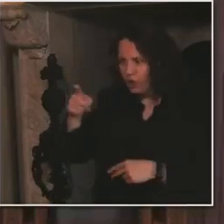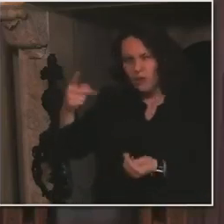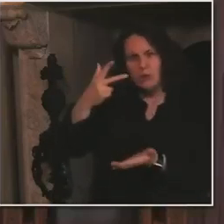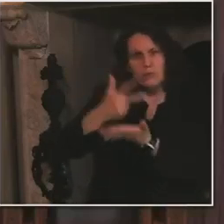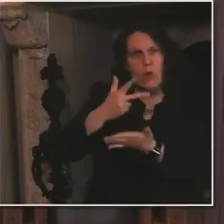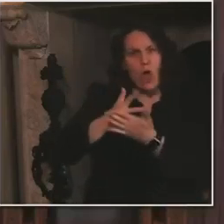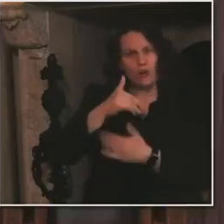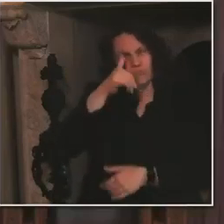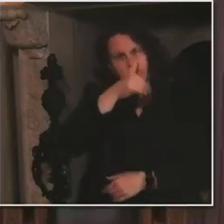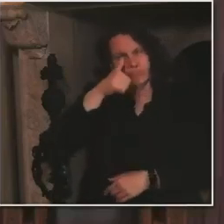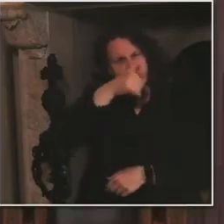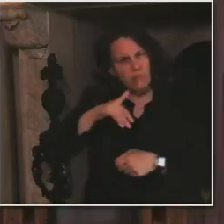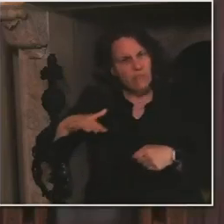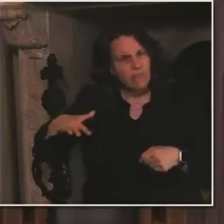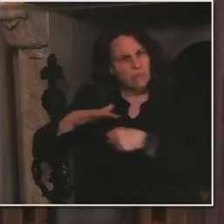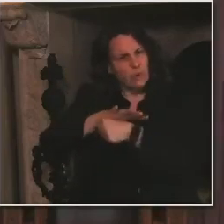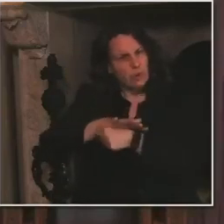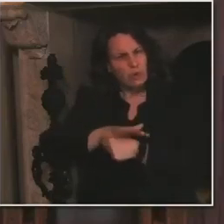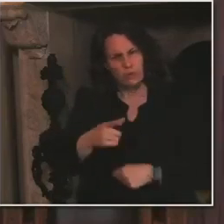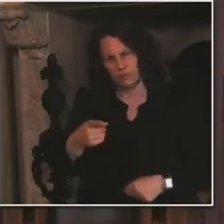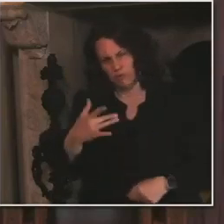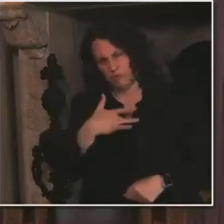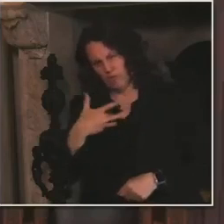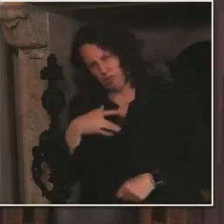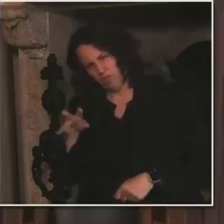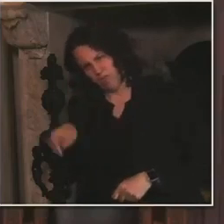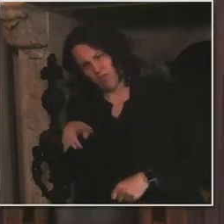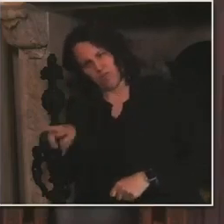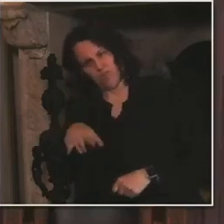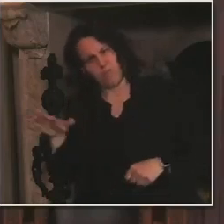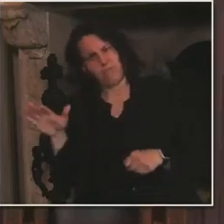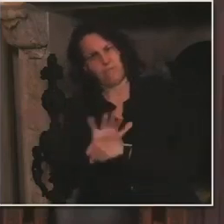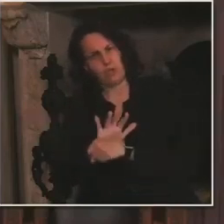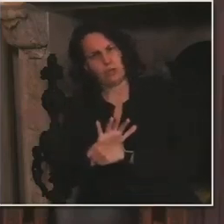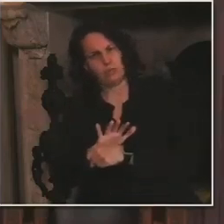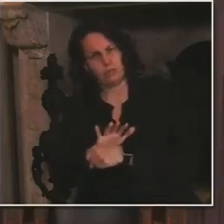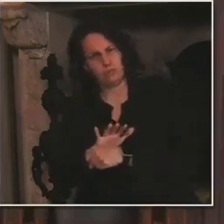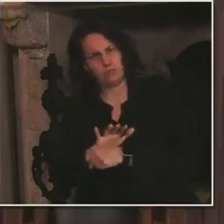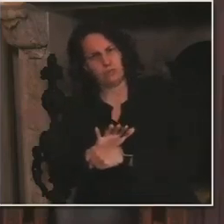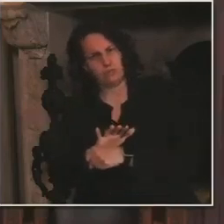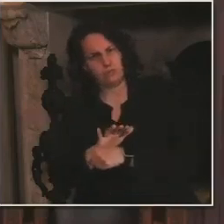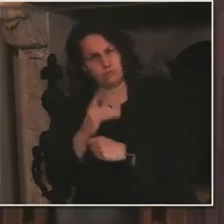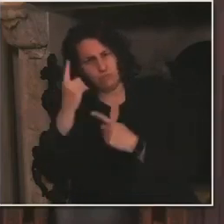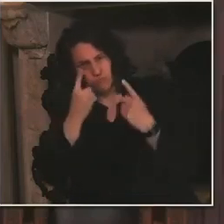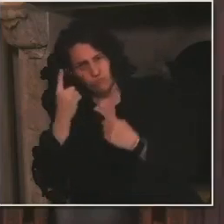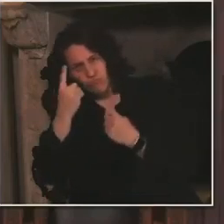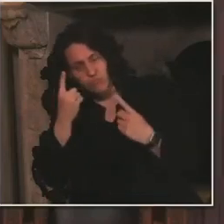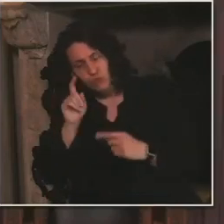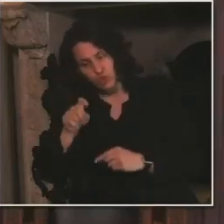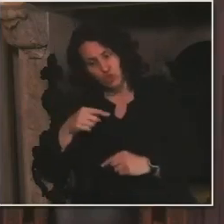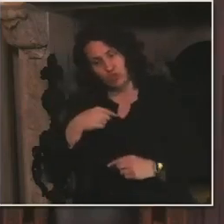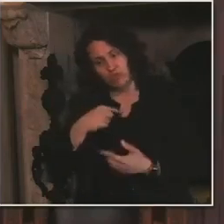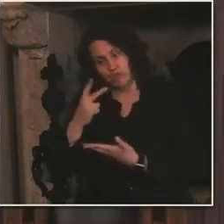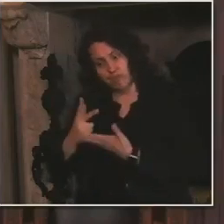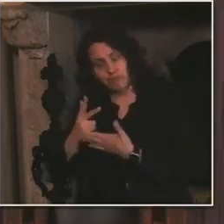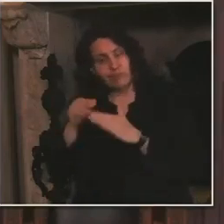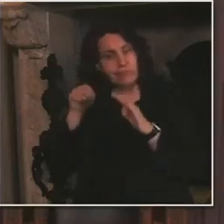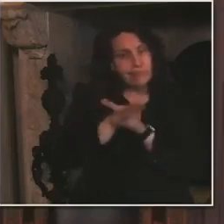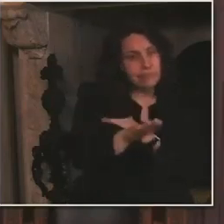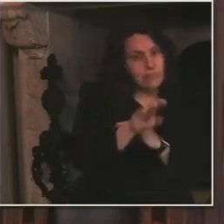people within that store. The question should be asked, is there social distancing going on? So